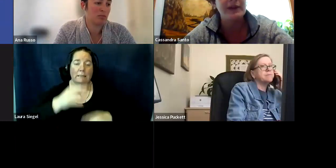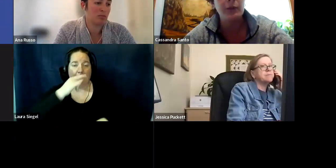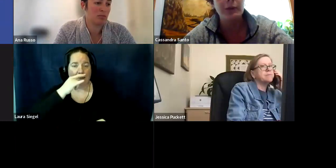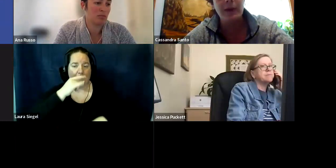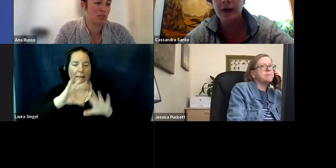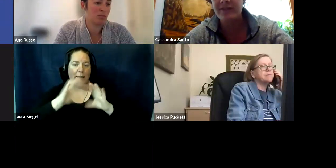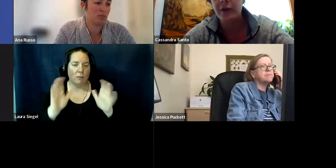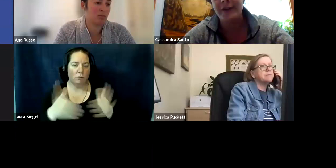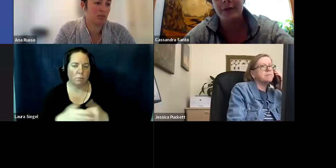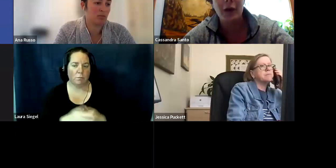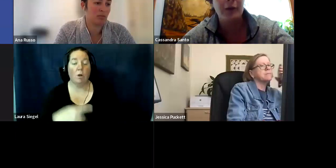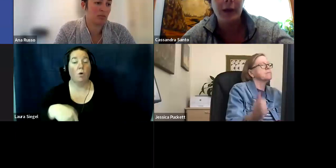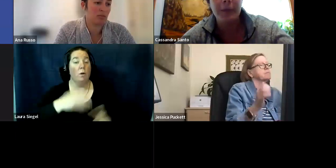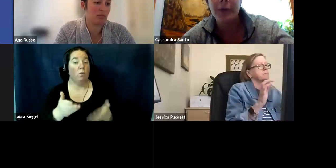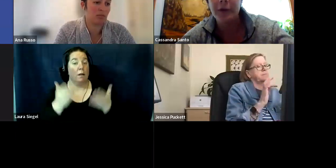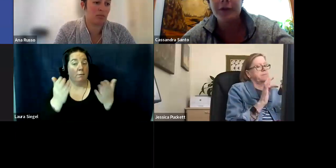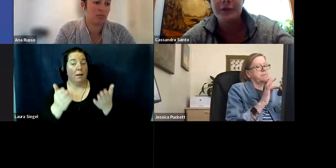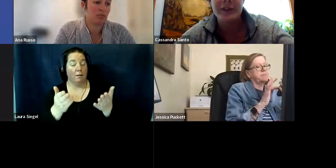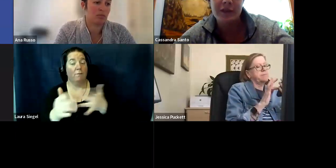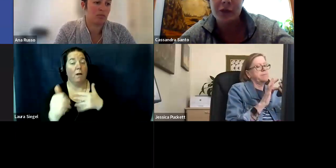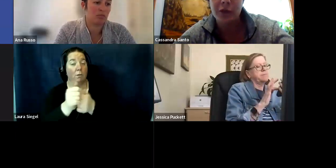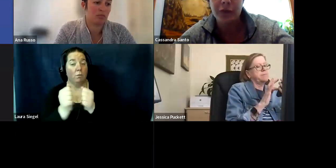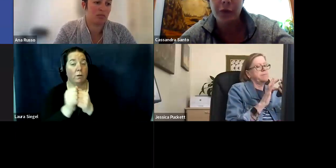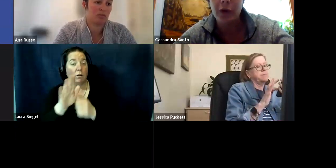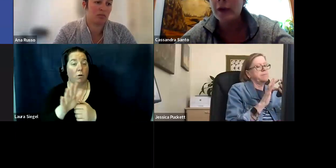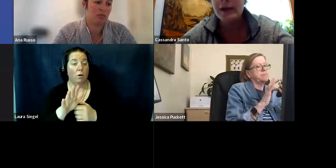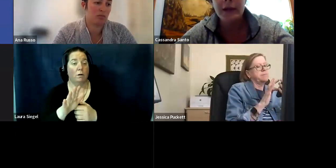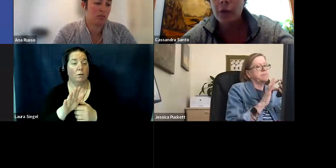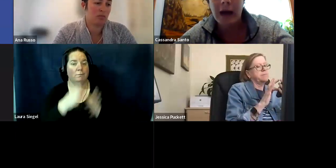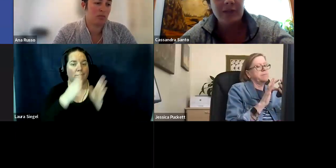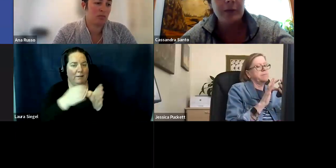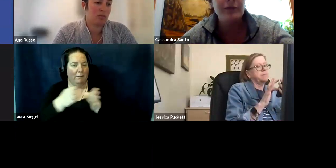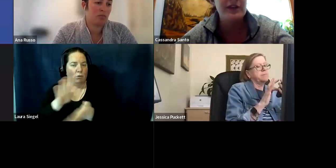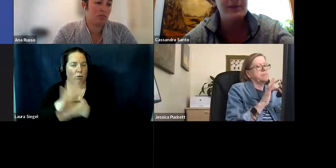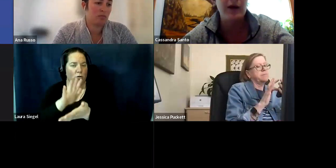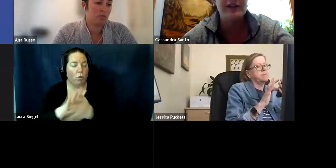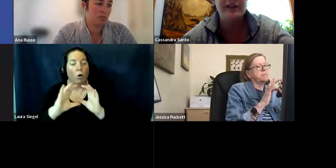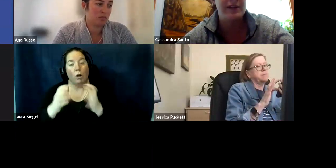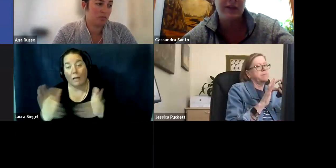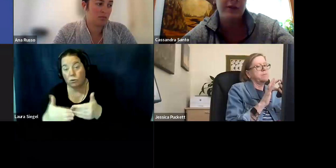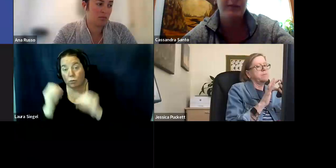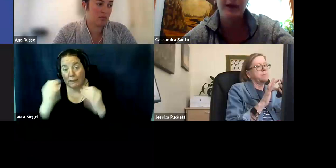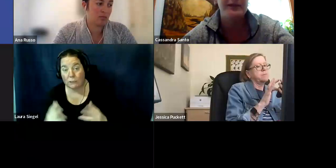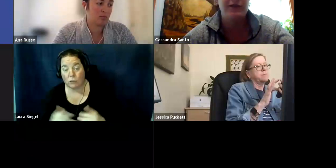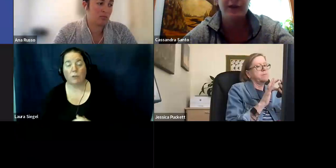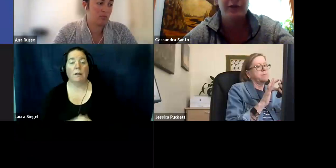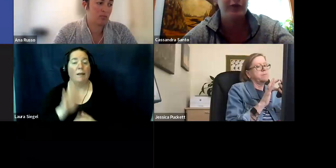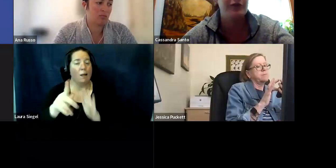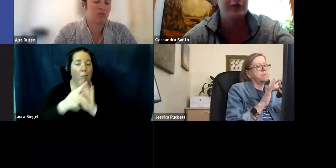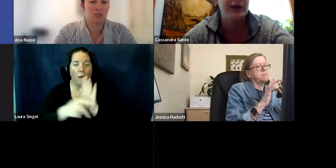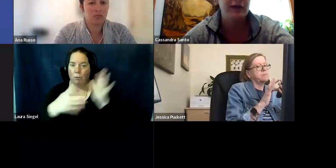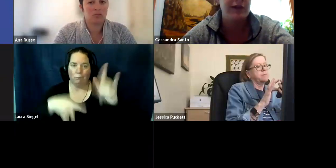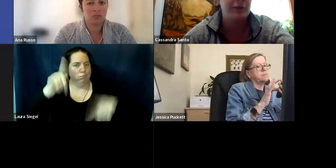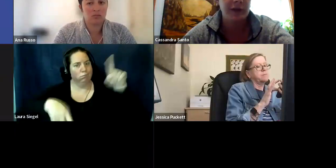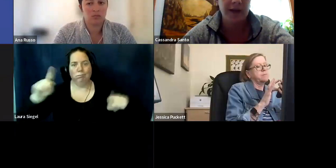really something that we would recommend following up with your student's individual school and or classroom for these policies, as they really might be different school